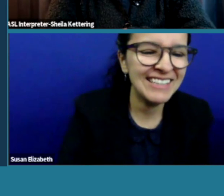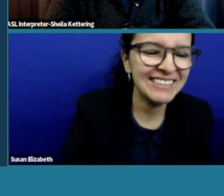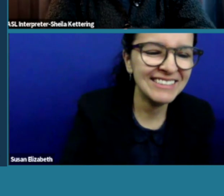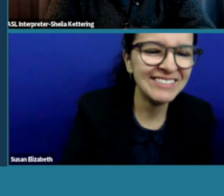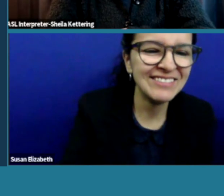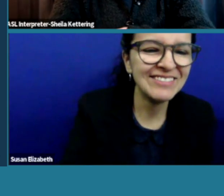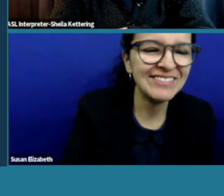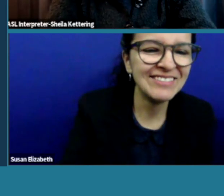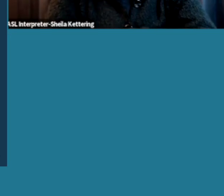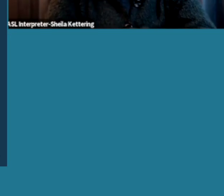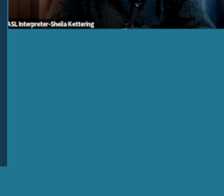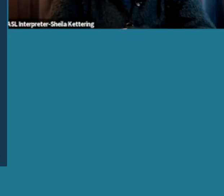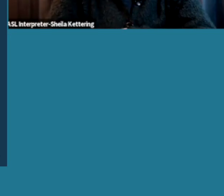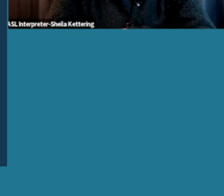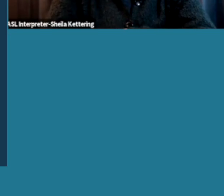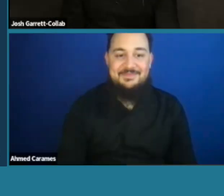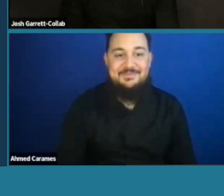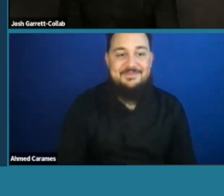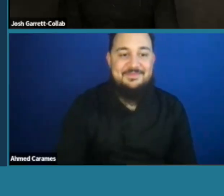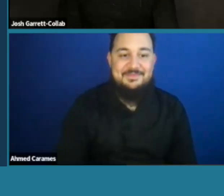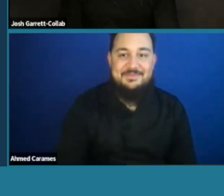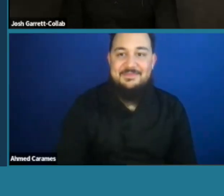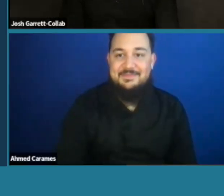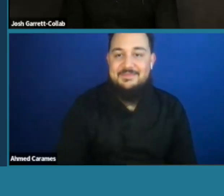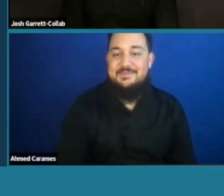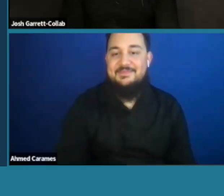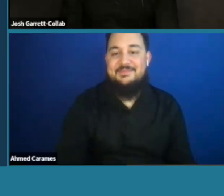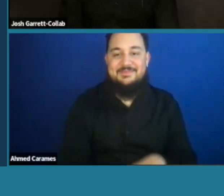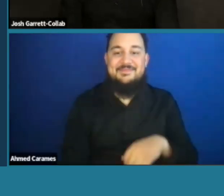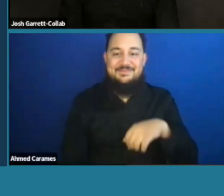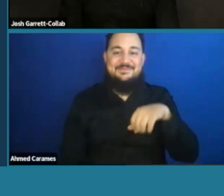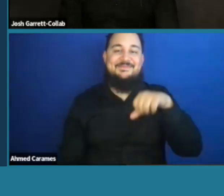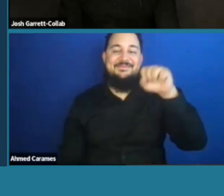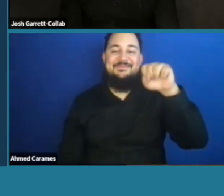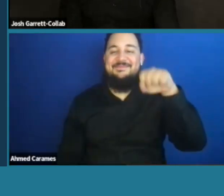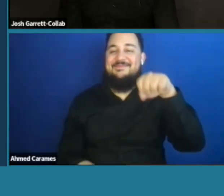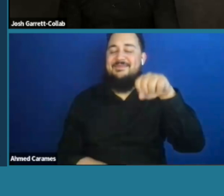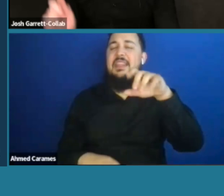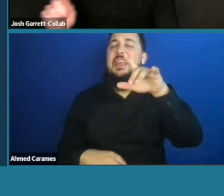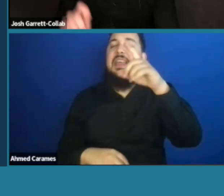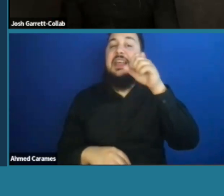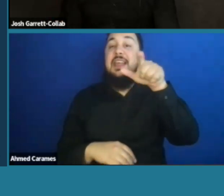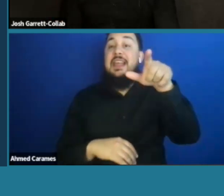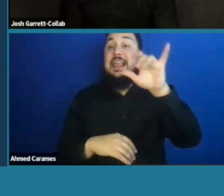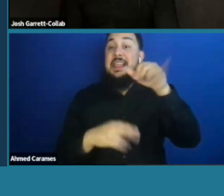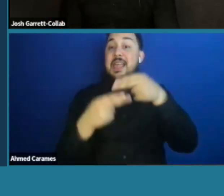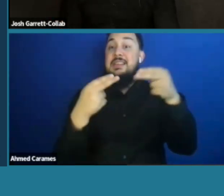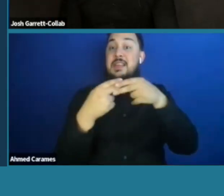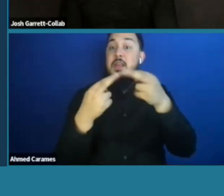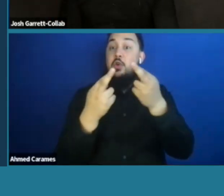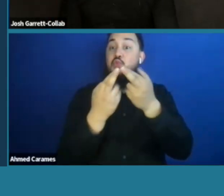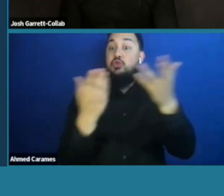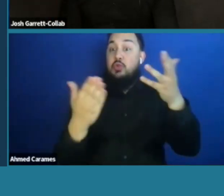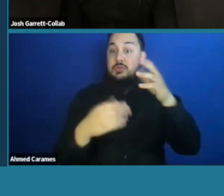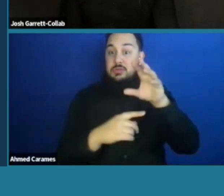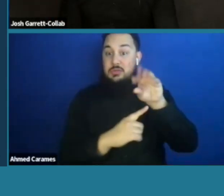Oh, okay, you're going to take care of that. All right. Yes. So And on the resources, we'll make sure that that email is included as